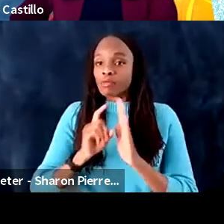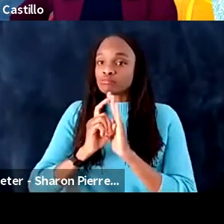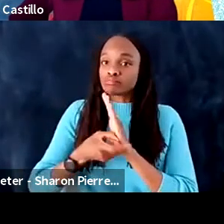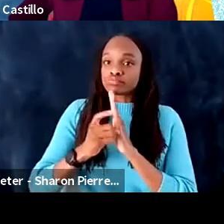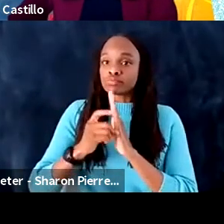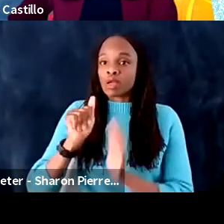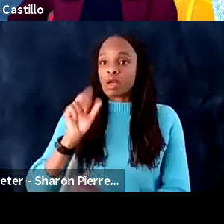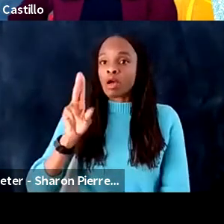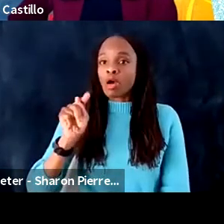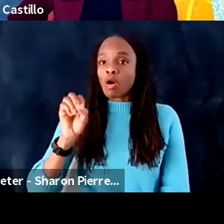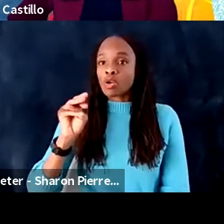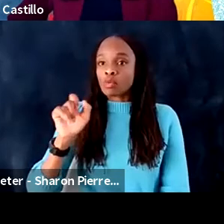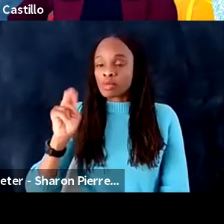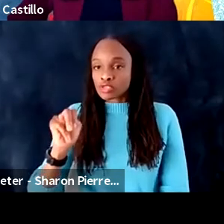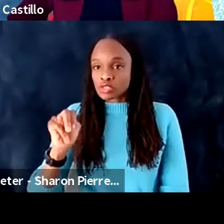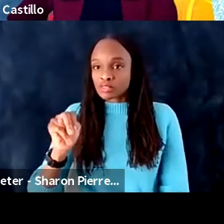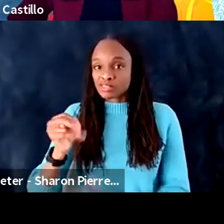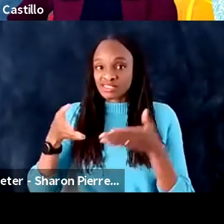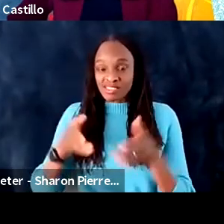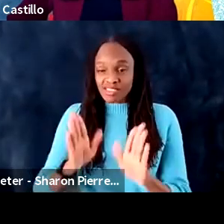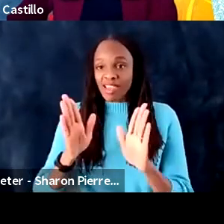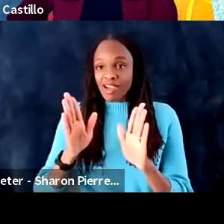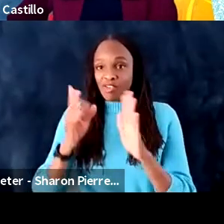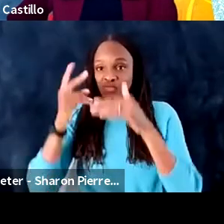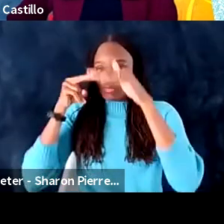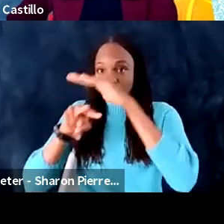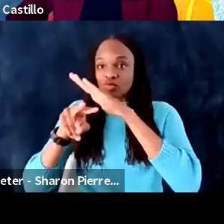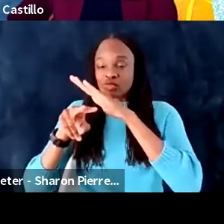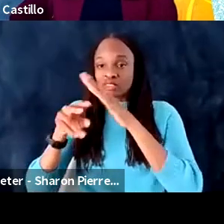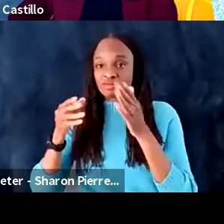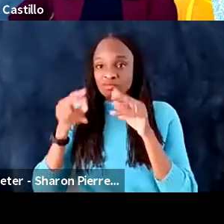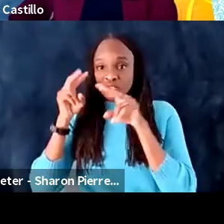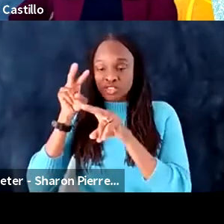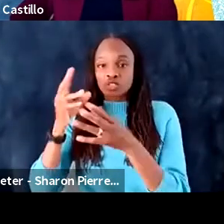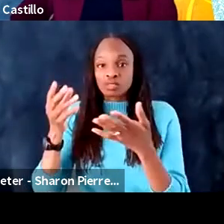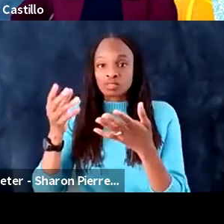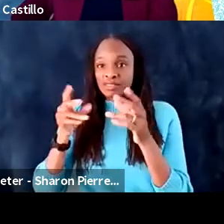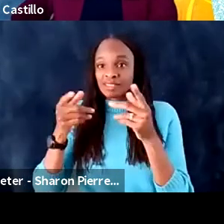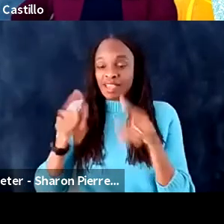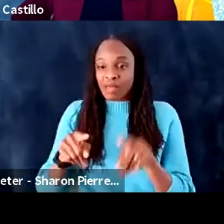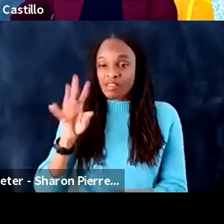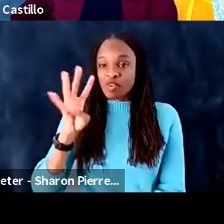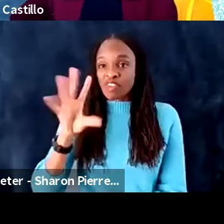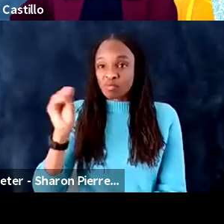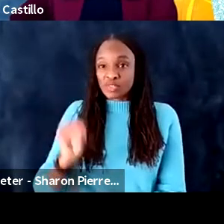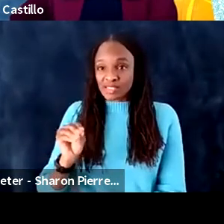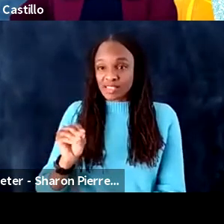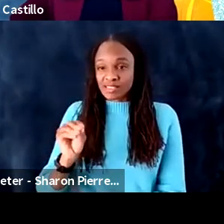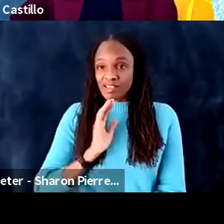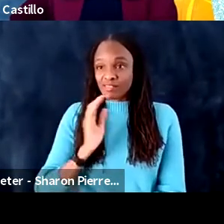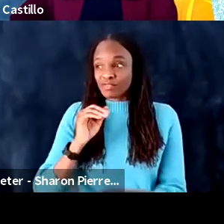things that they have made projections that as many as 45% of our population could be unemployed by